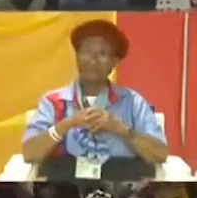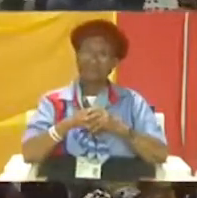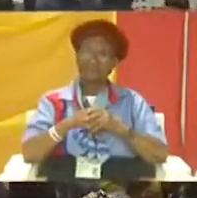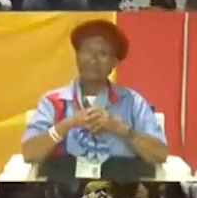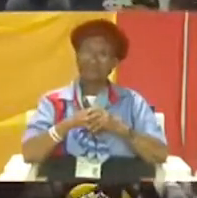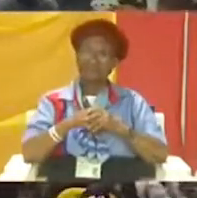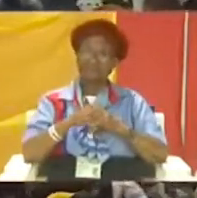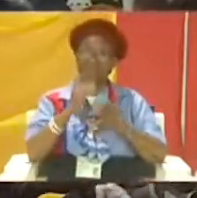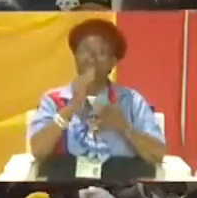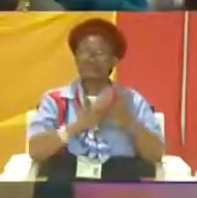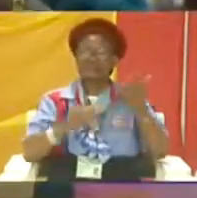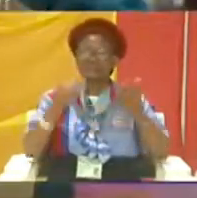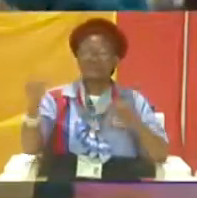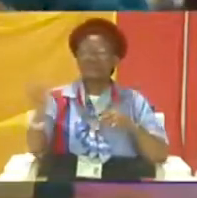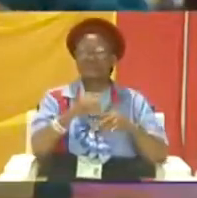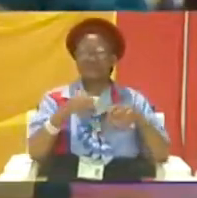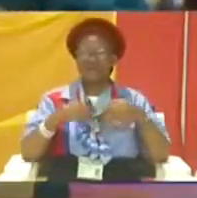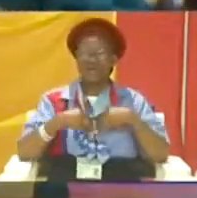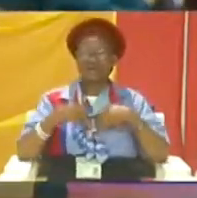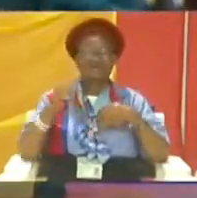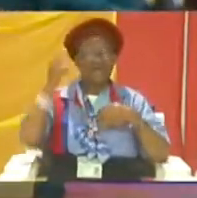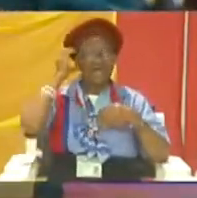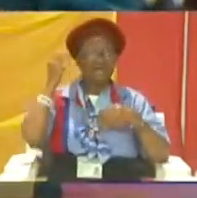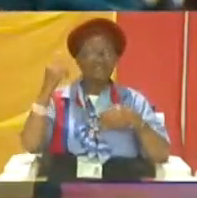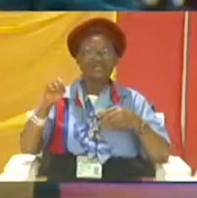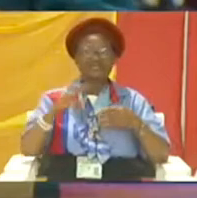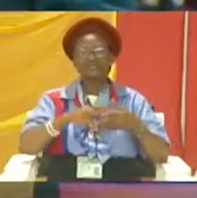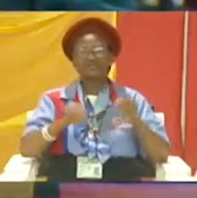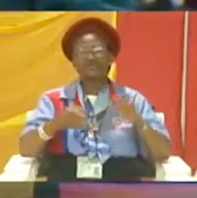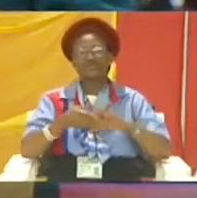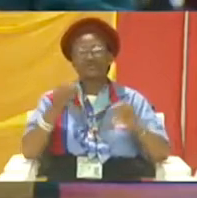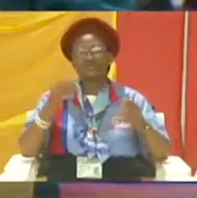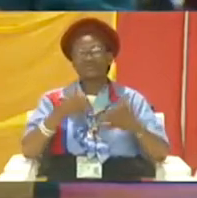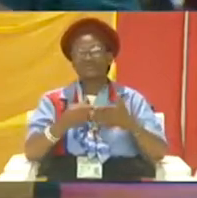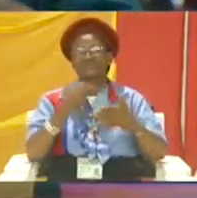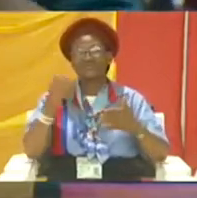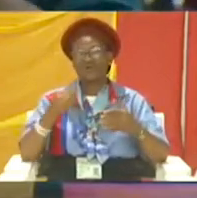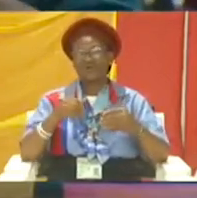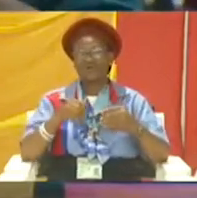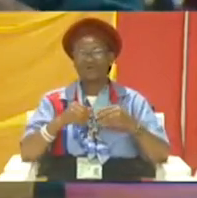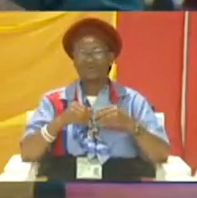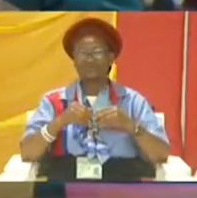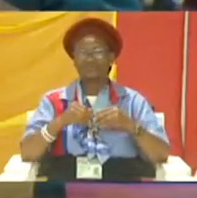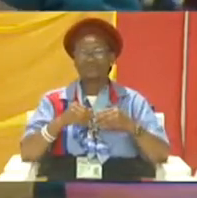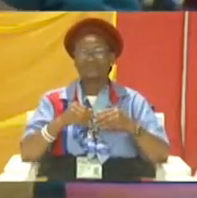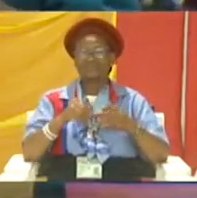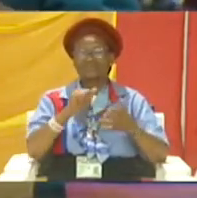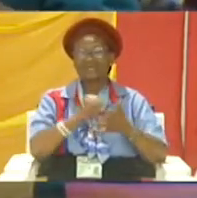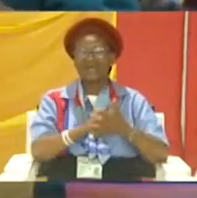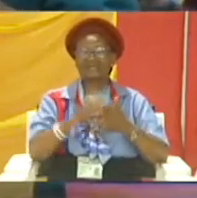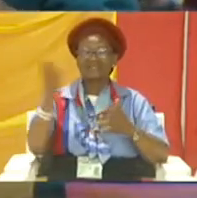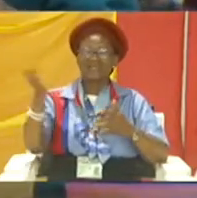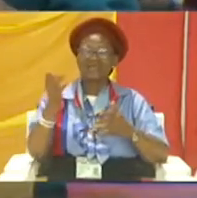Some of you have heard this story before. that there was a man